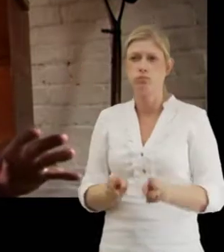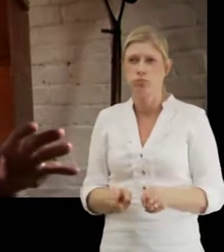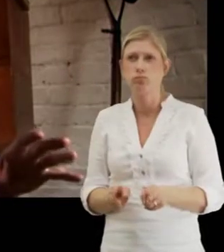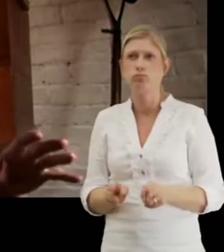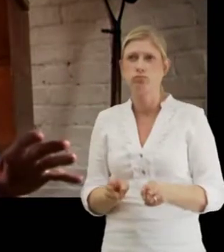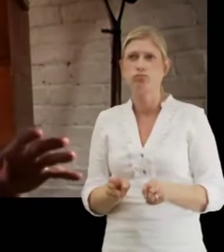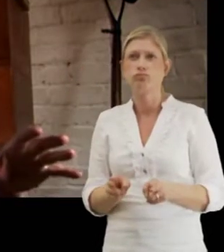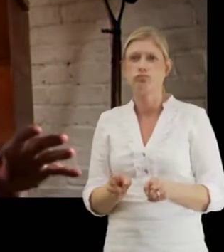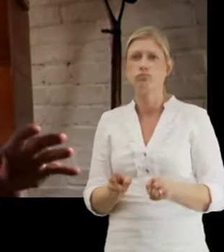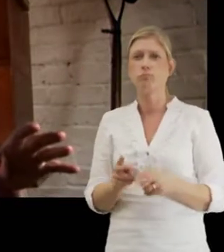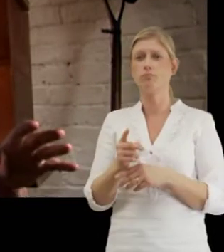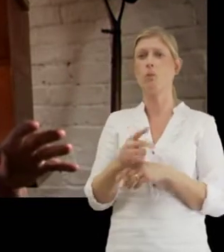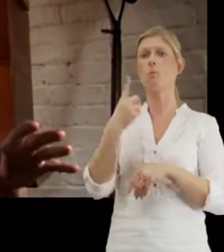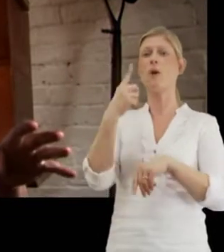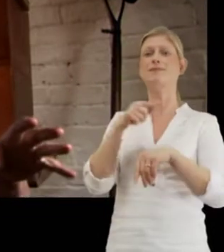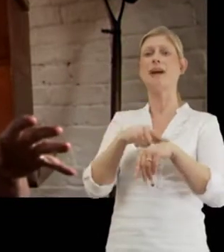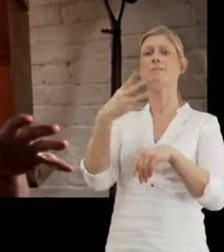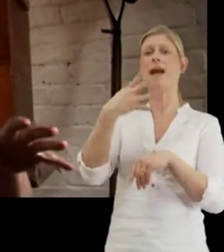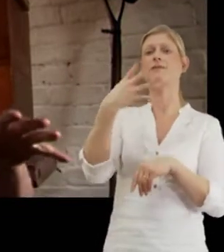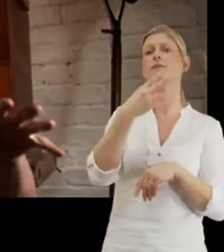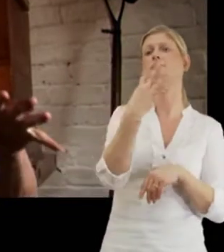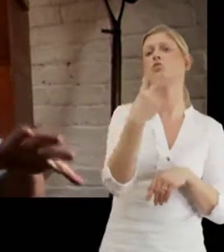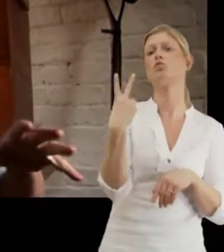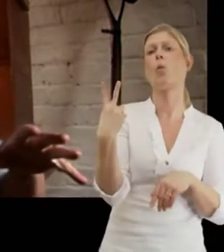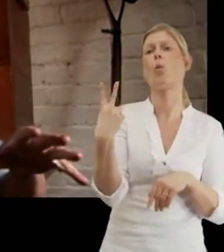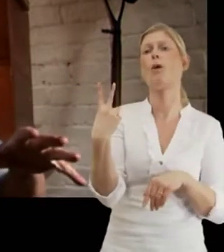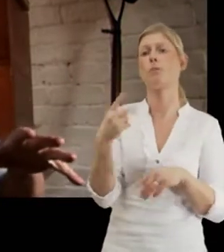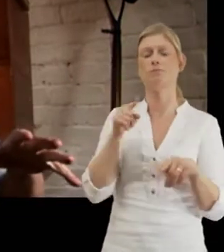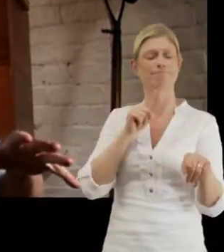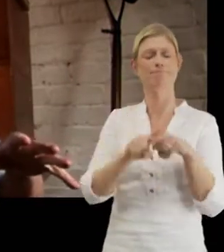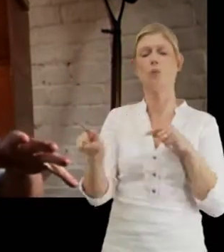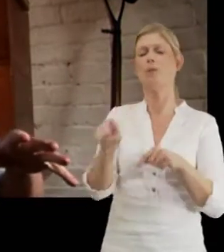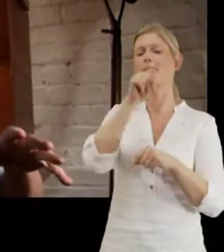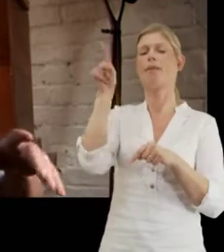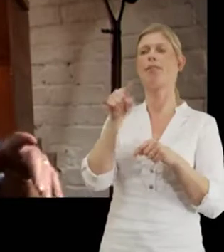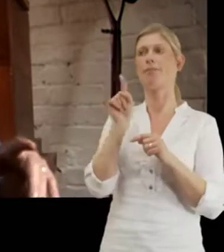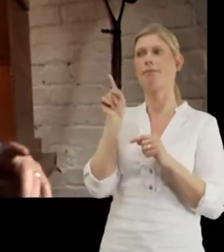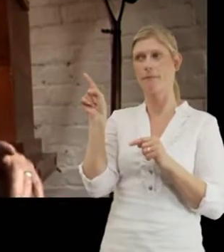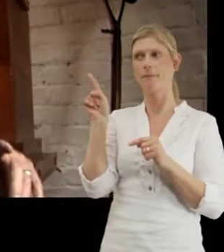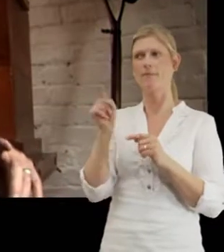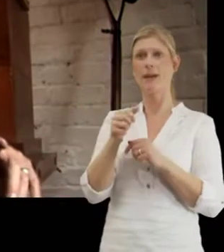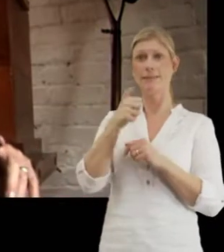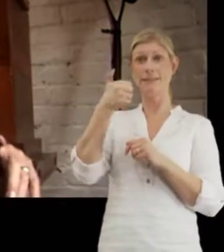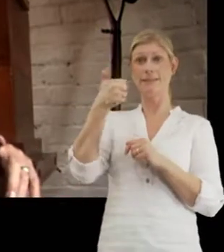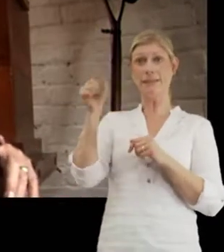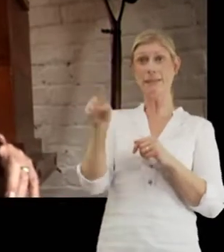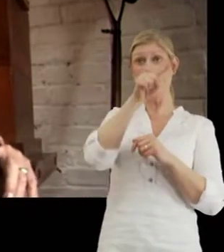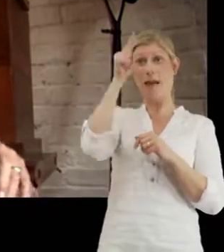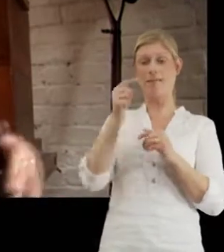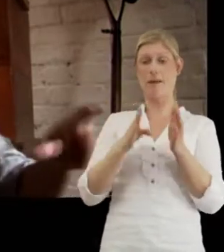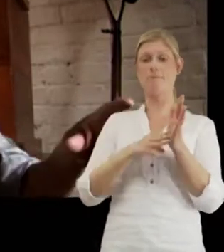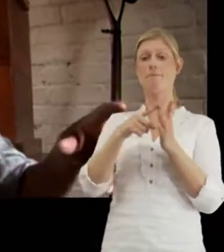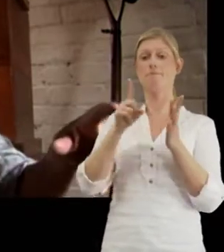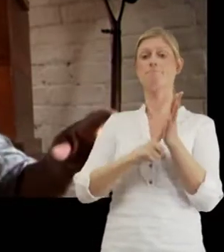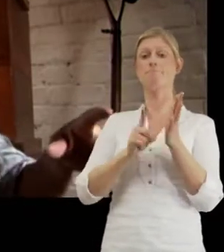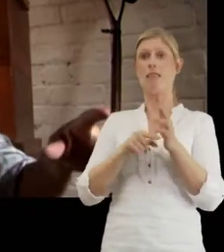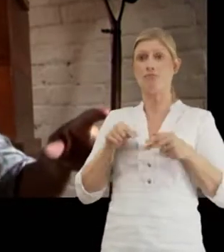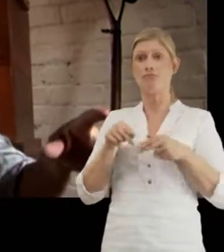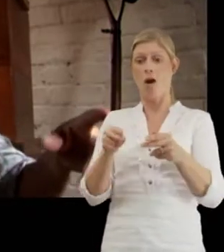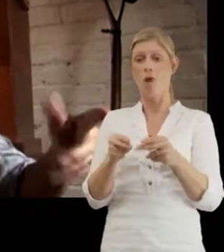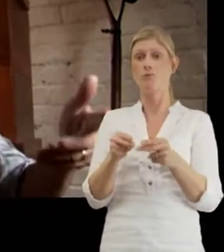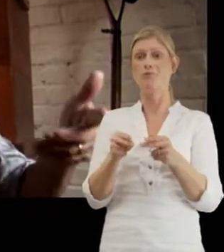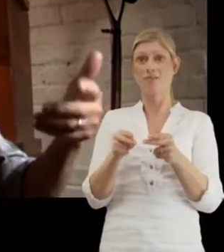in 1842 was when there were most mills up here, and there were 6 mills in Mill Road, this little road outside the